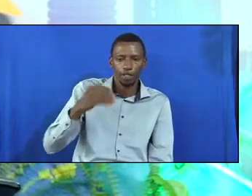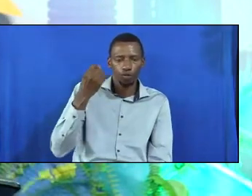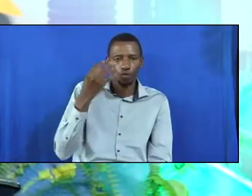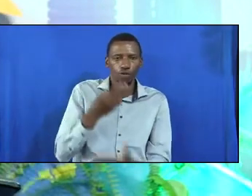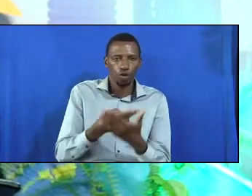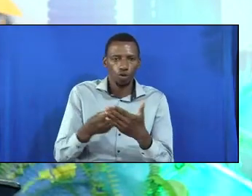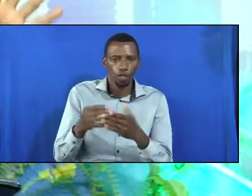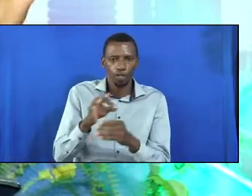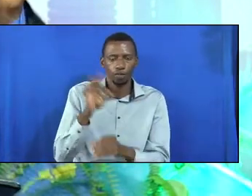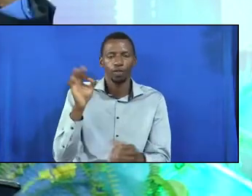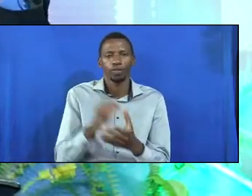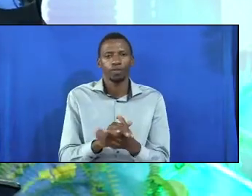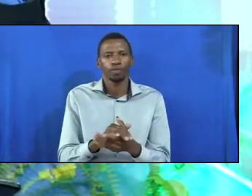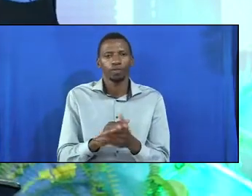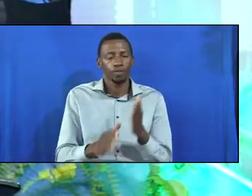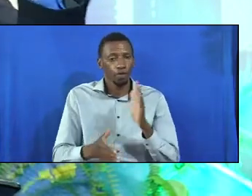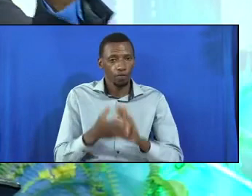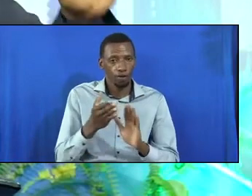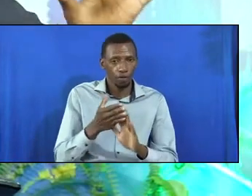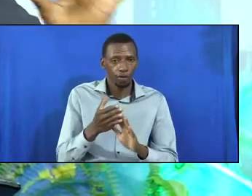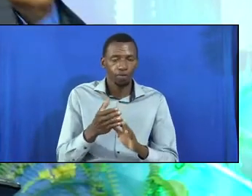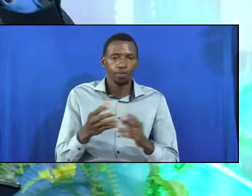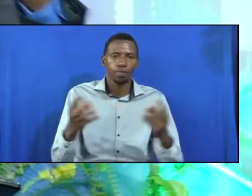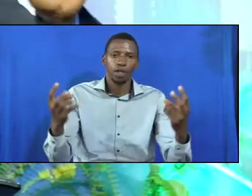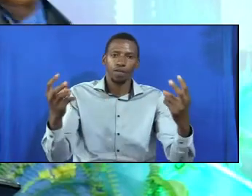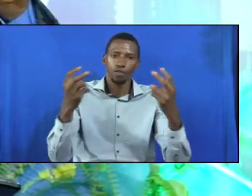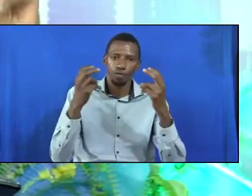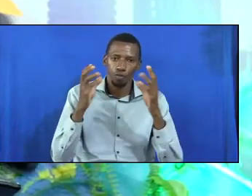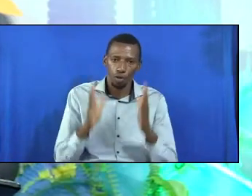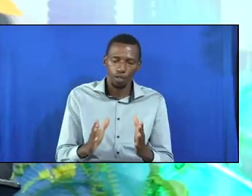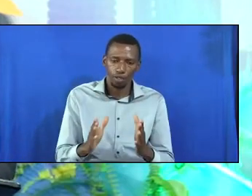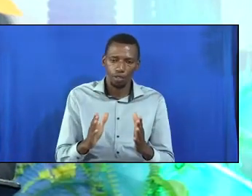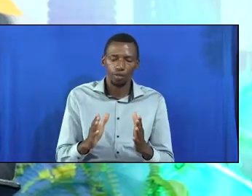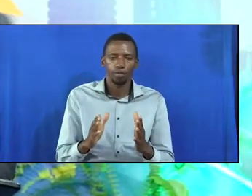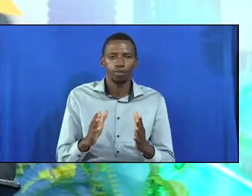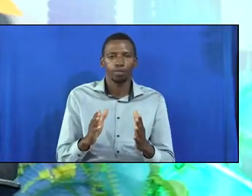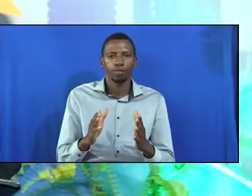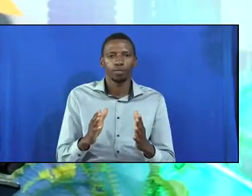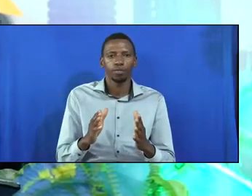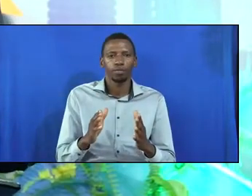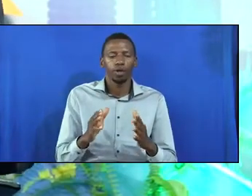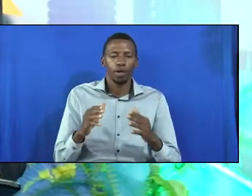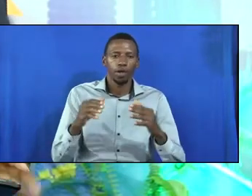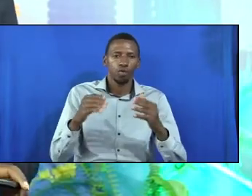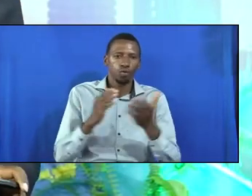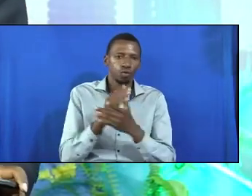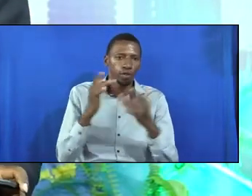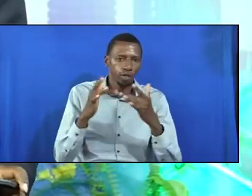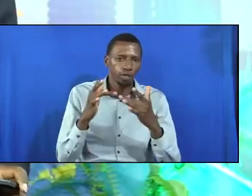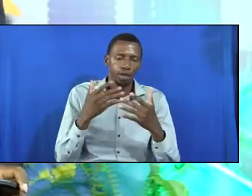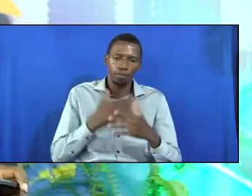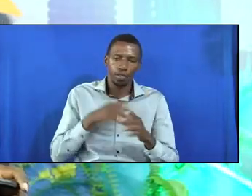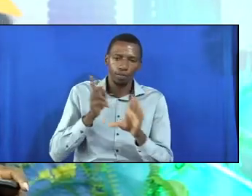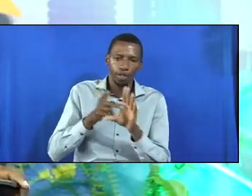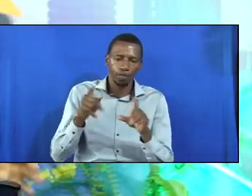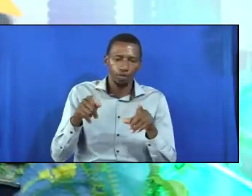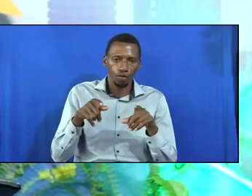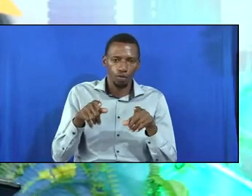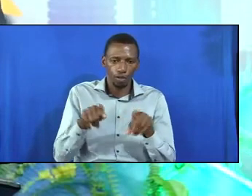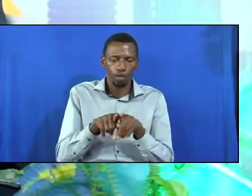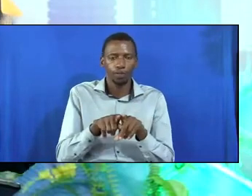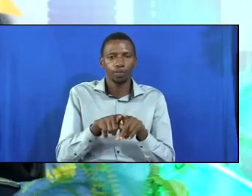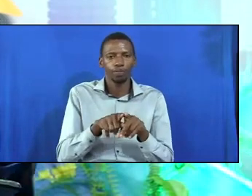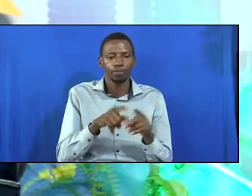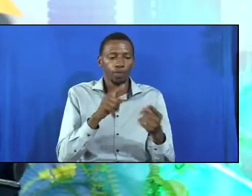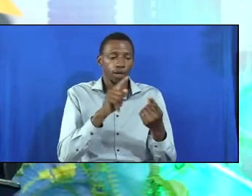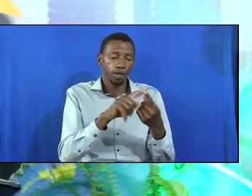reminder. Viewers online, please participate in the same. Number one, pray for yourself, that